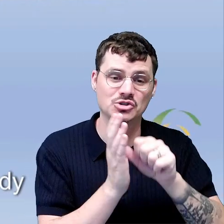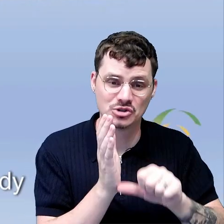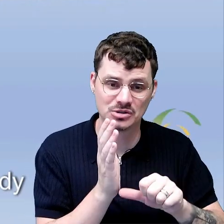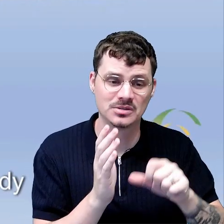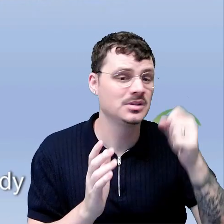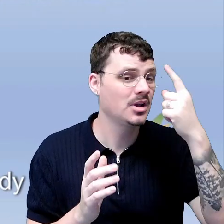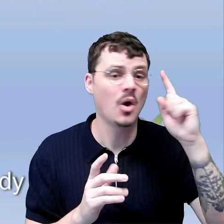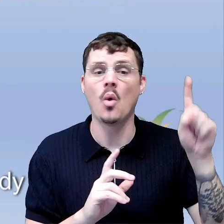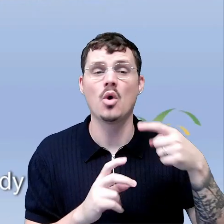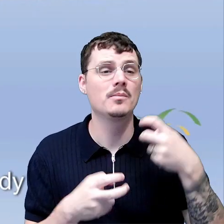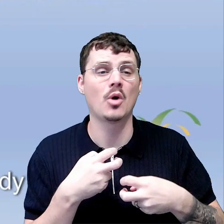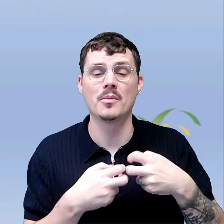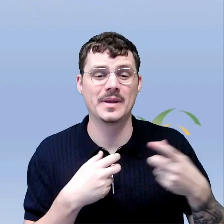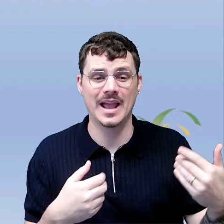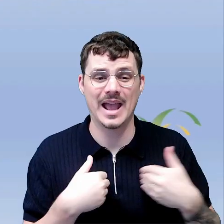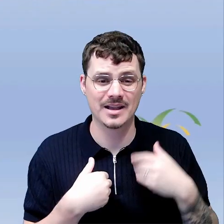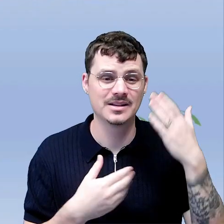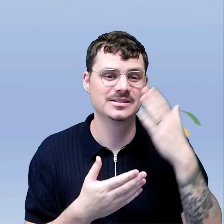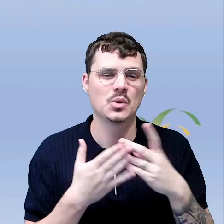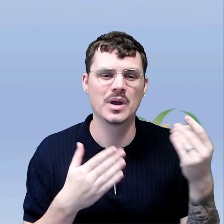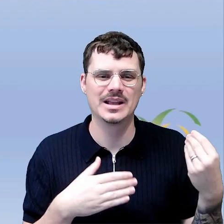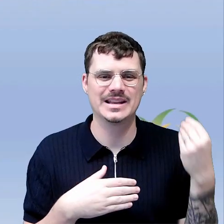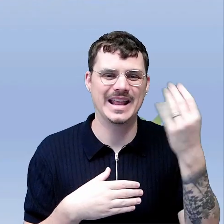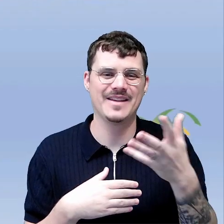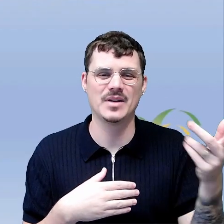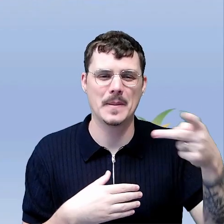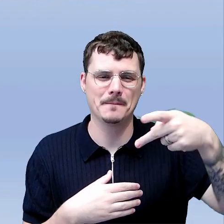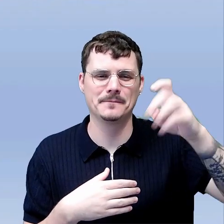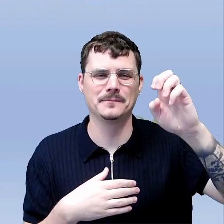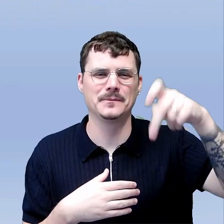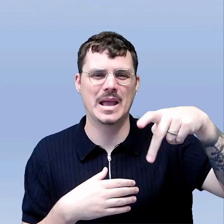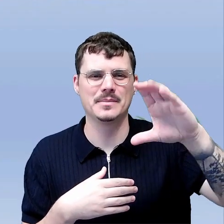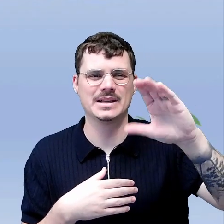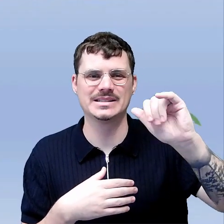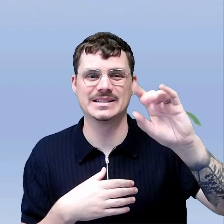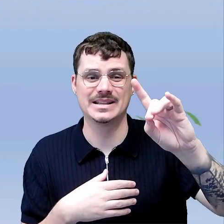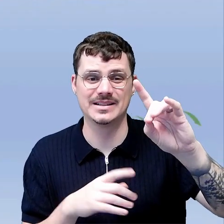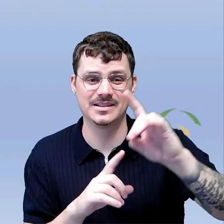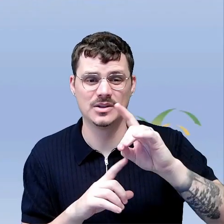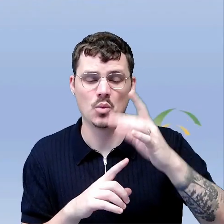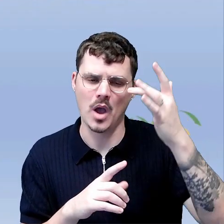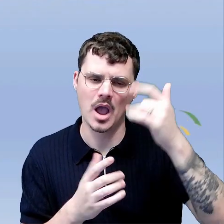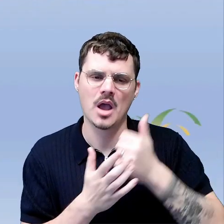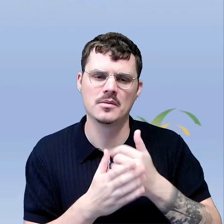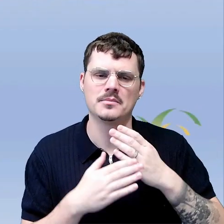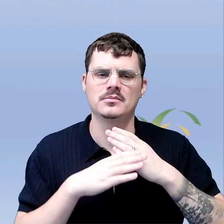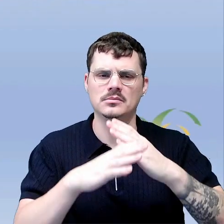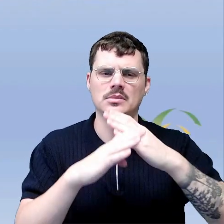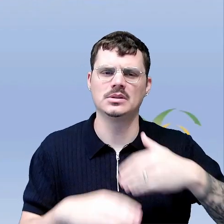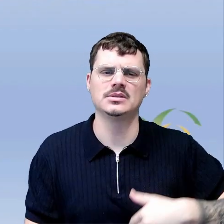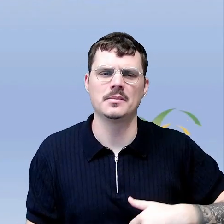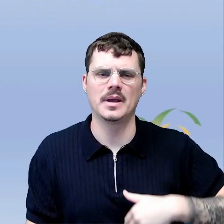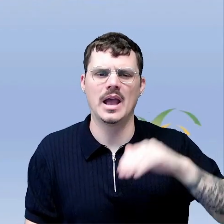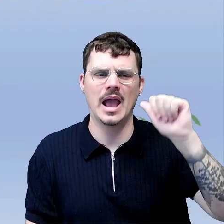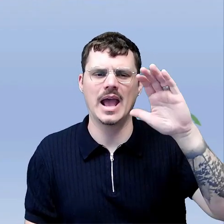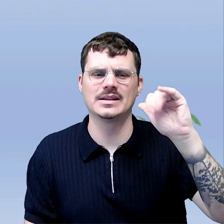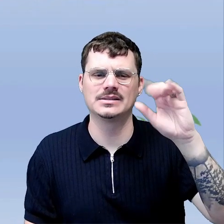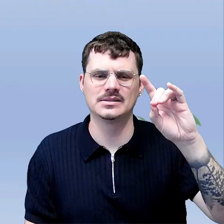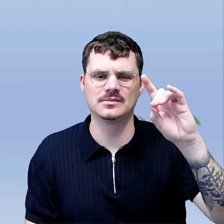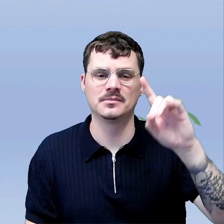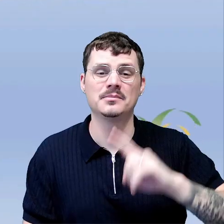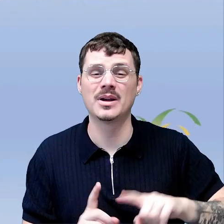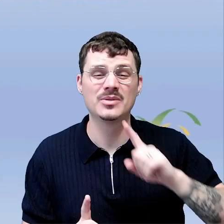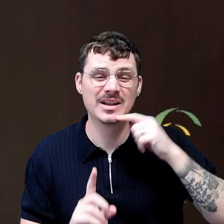problem he had was that somebody gave him Pepcid to prevent stomach acid, and